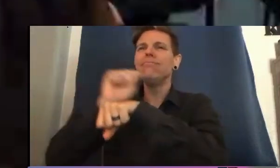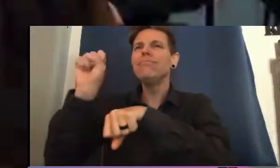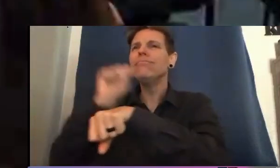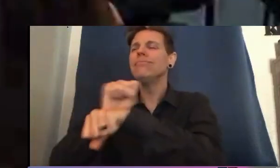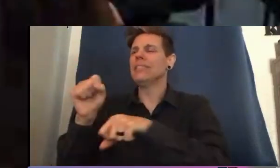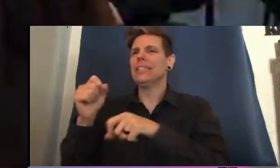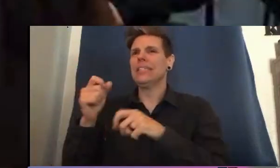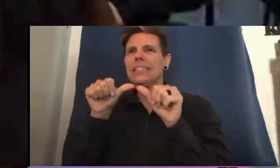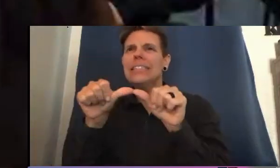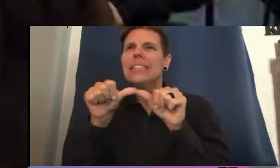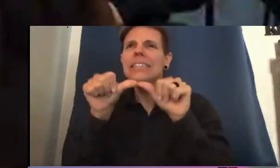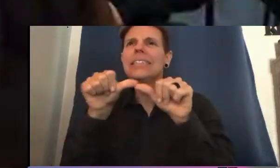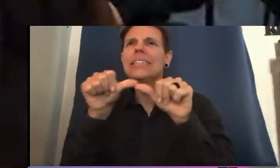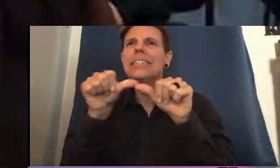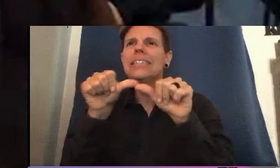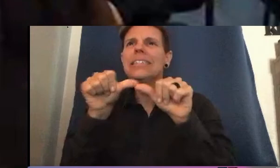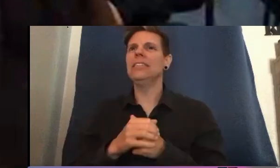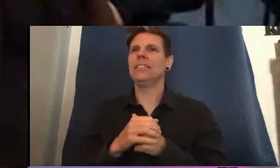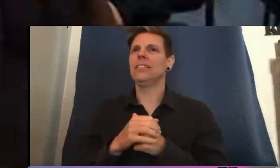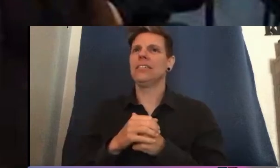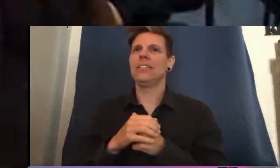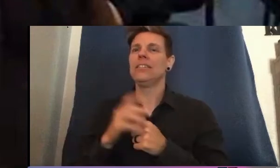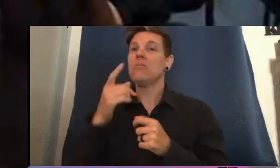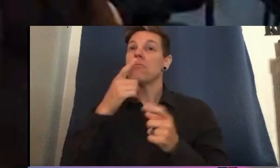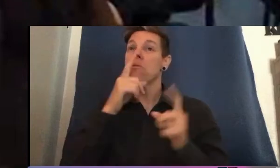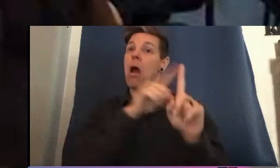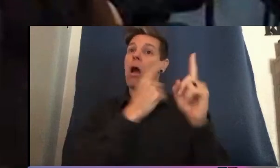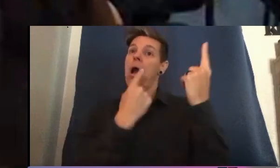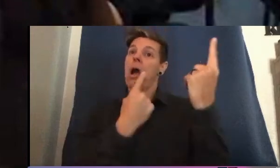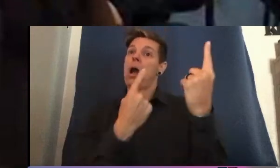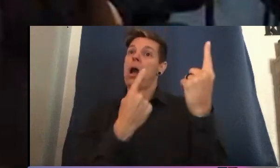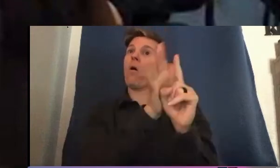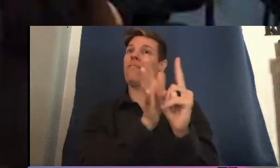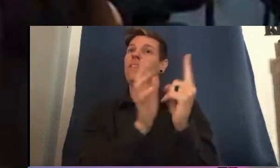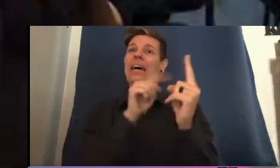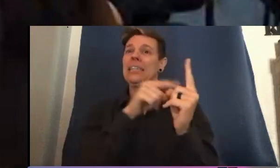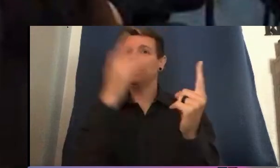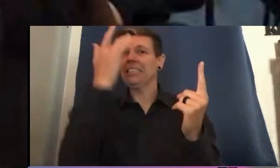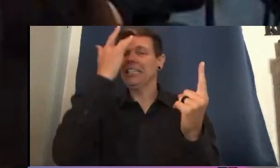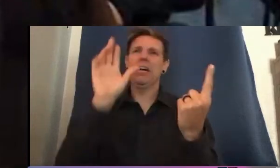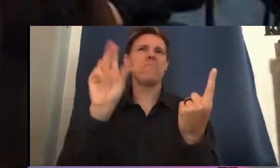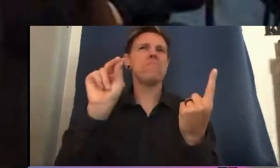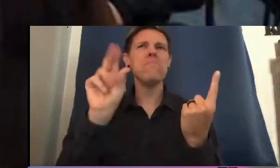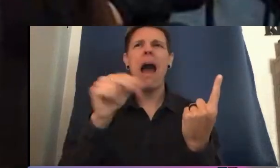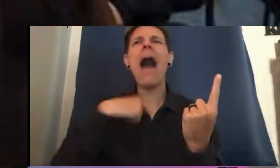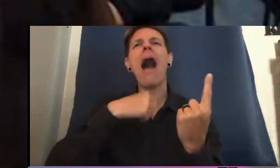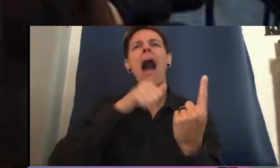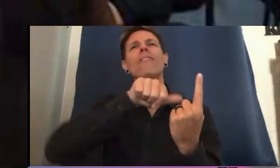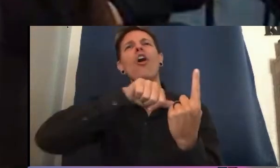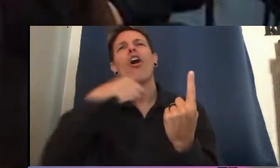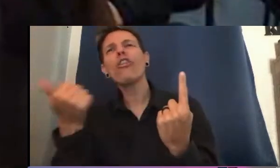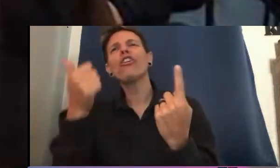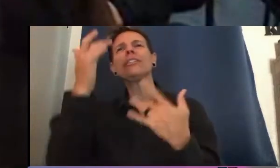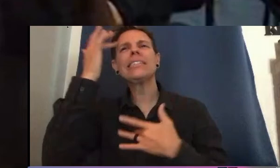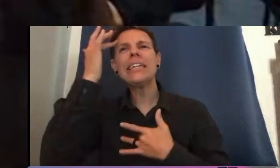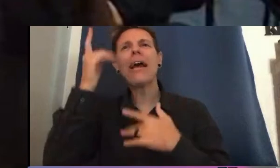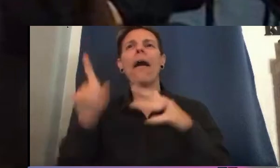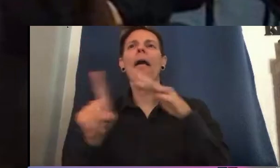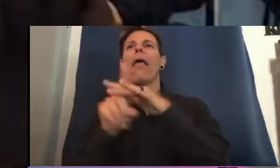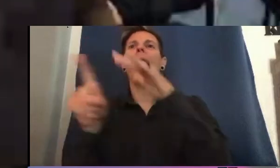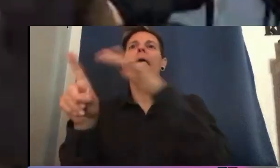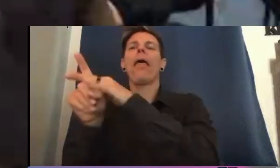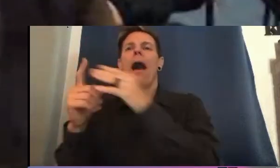COVID. We have gotten a lot of different zoonotic diseases, and not